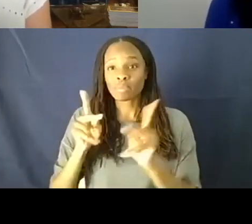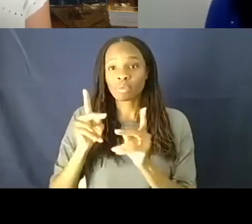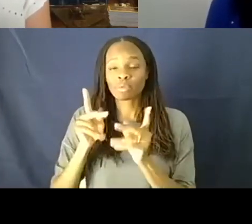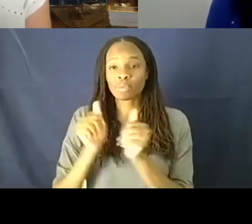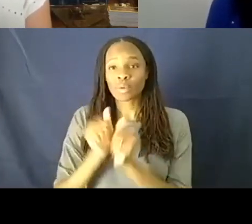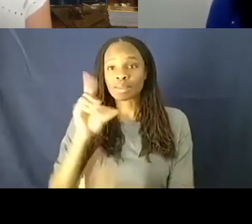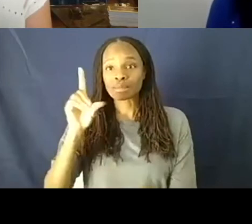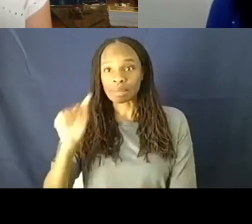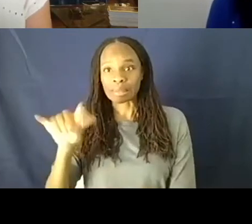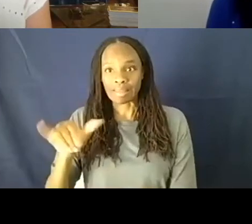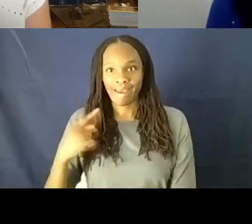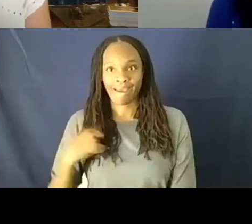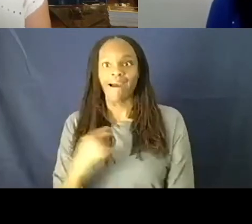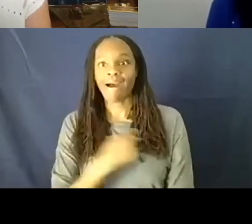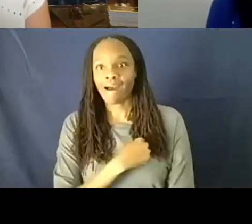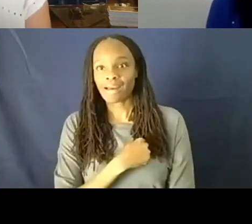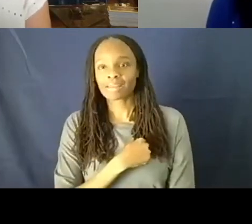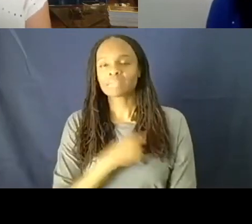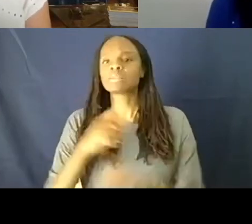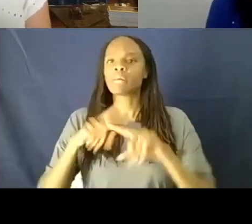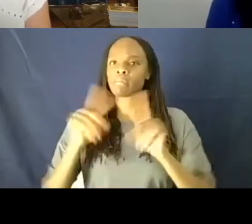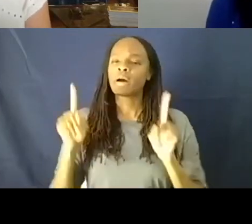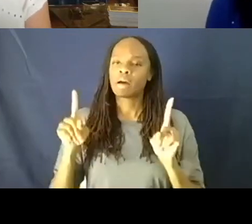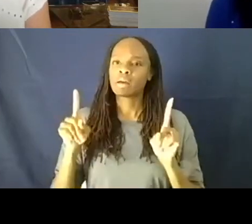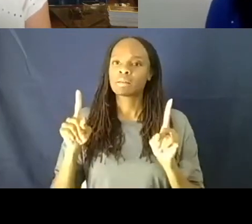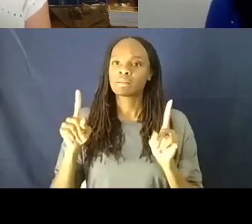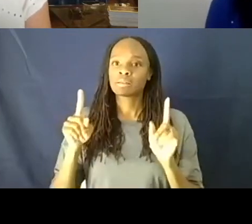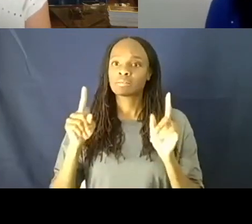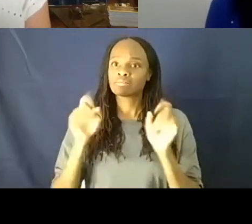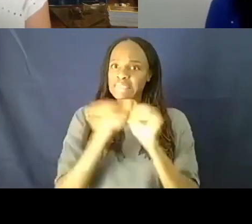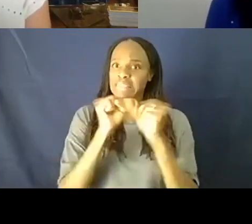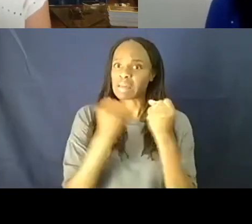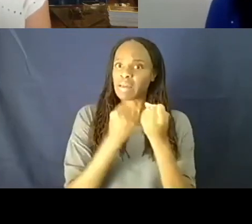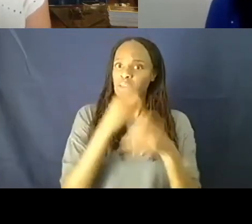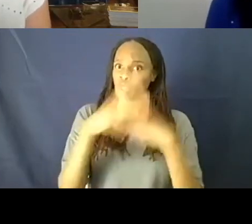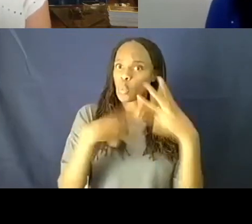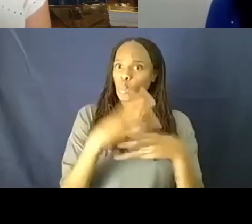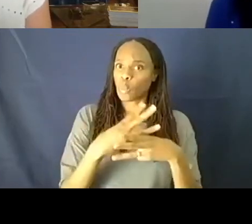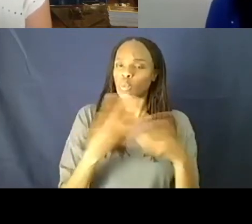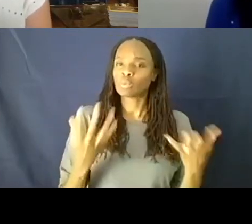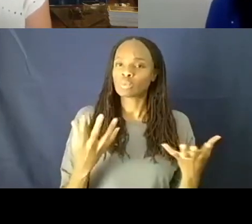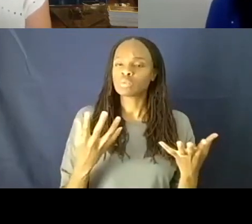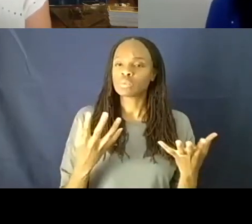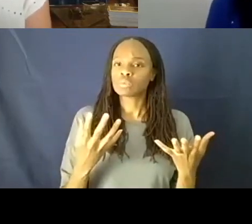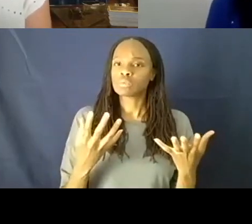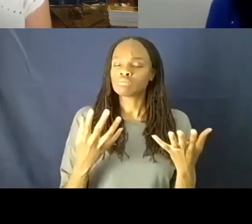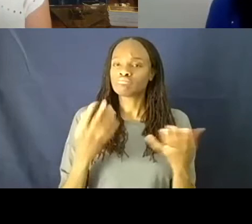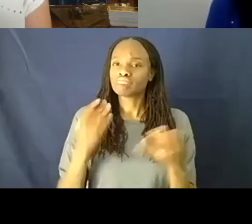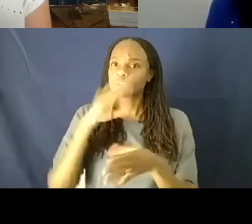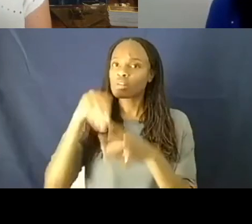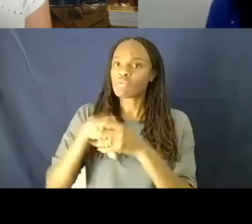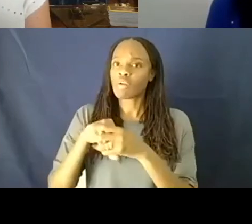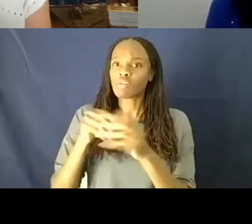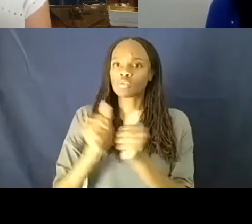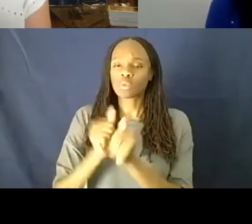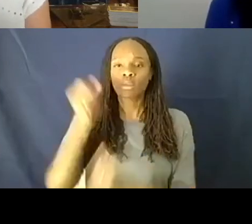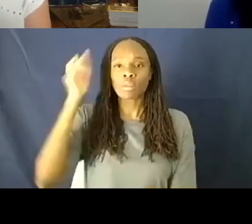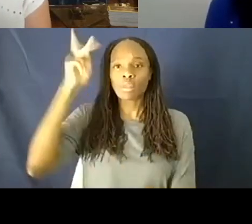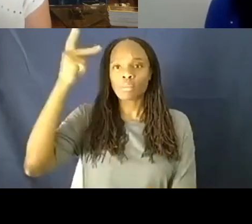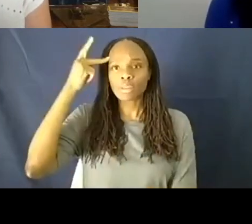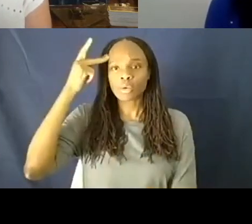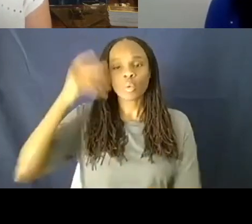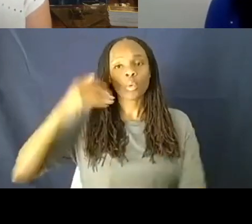us, but, society at large. And being a part of the political process